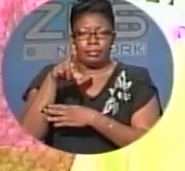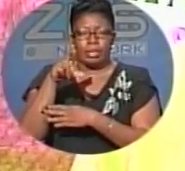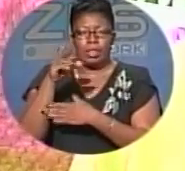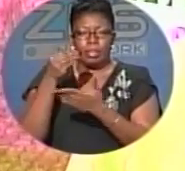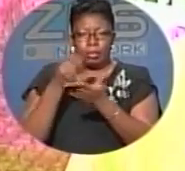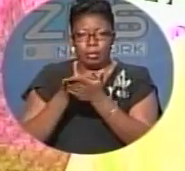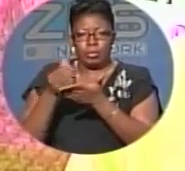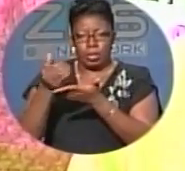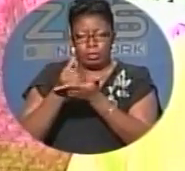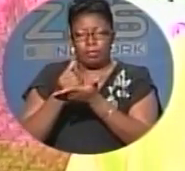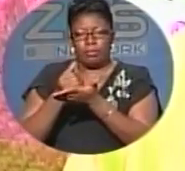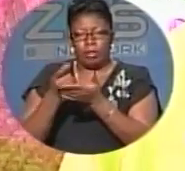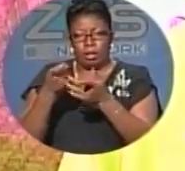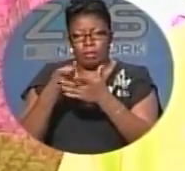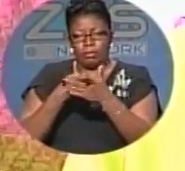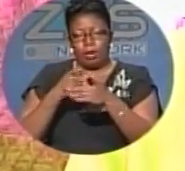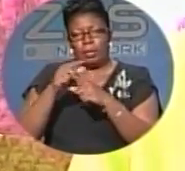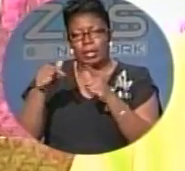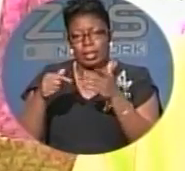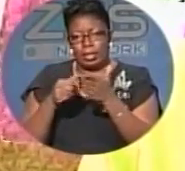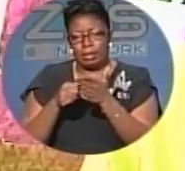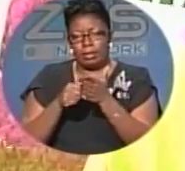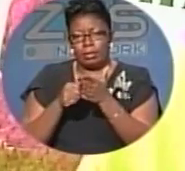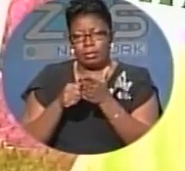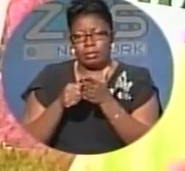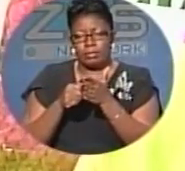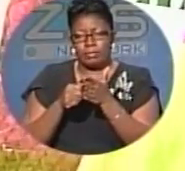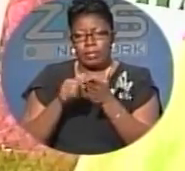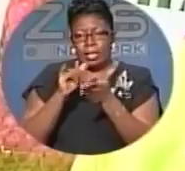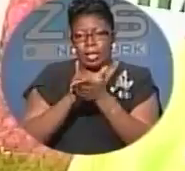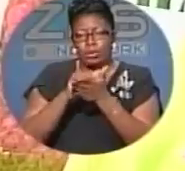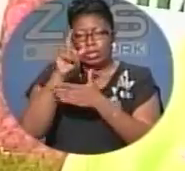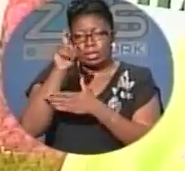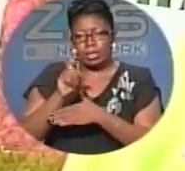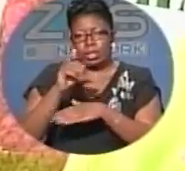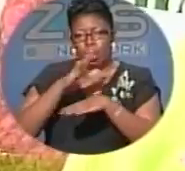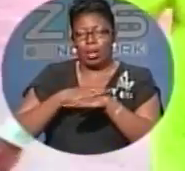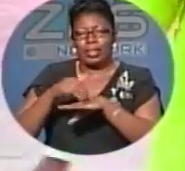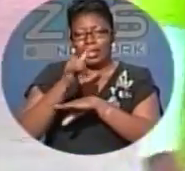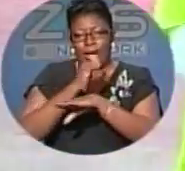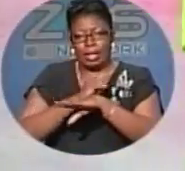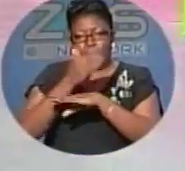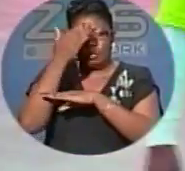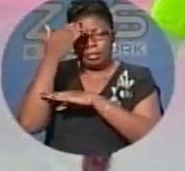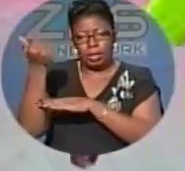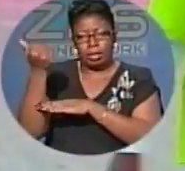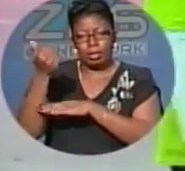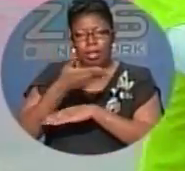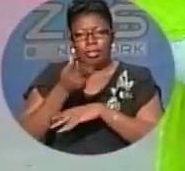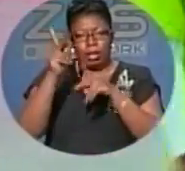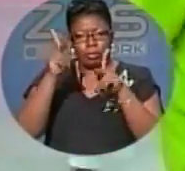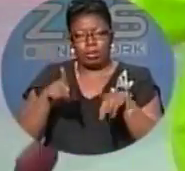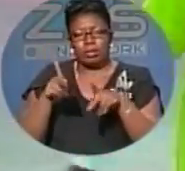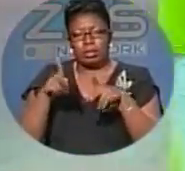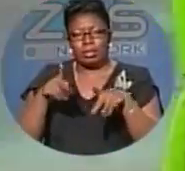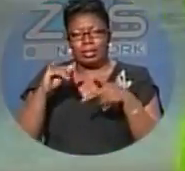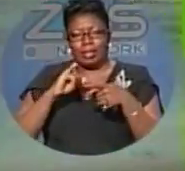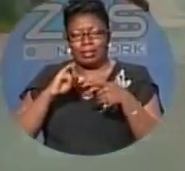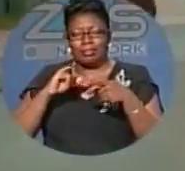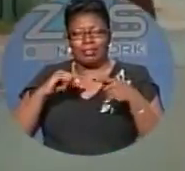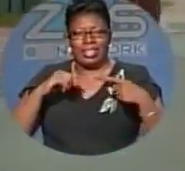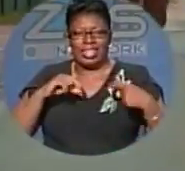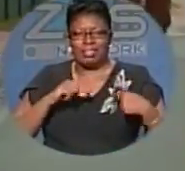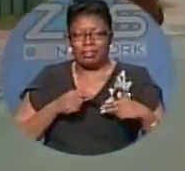we are creating a benevolent fund, and that is needed on this island because there are persons that have been afflicted with